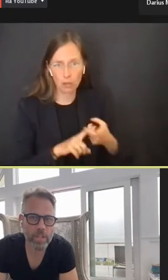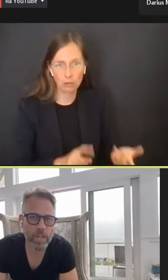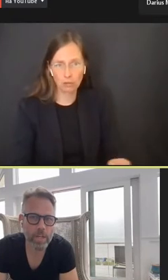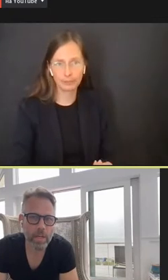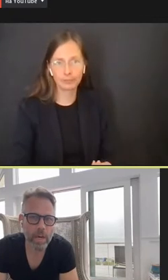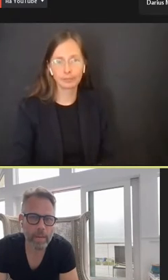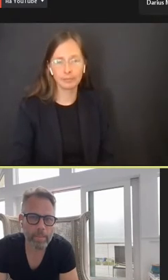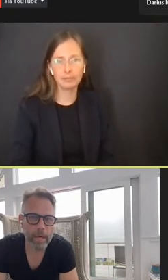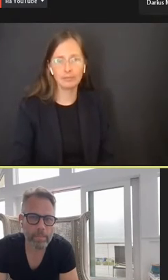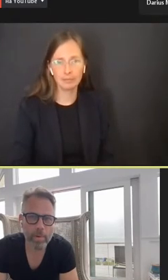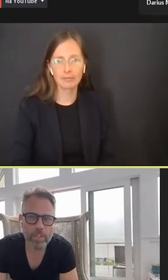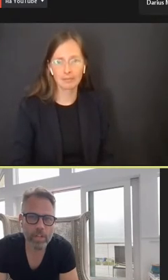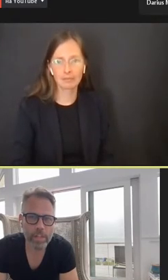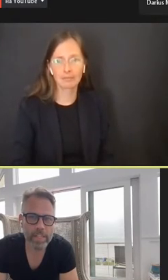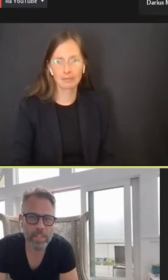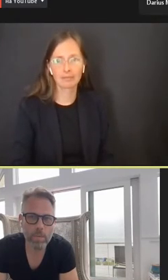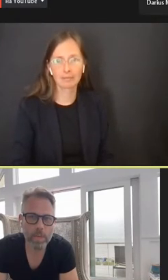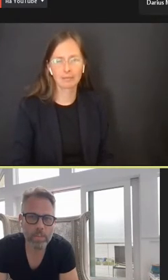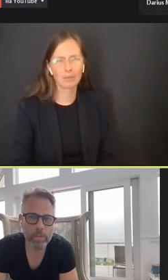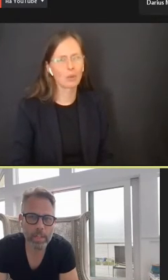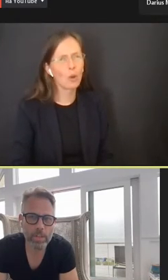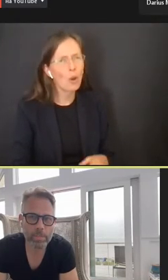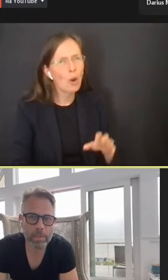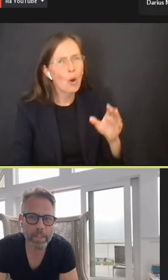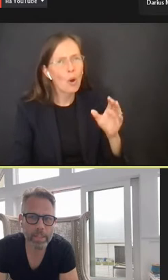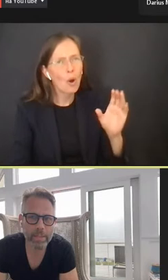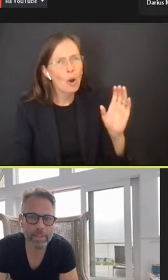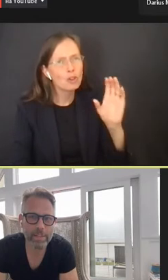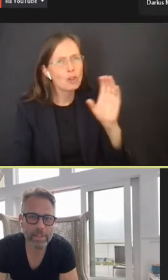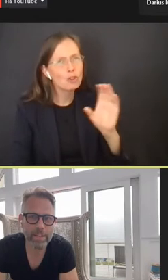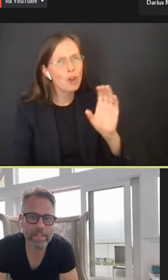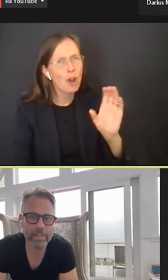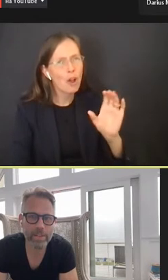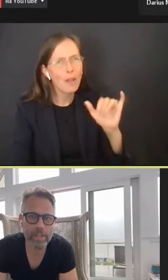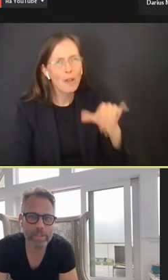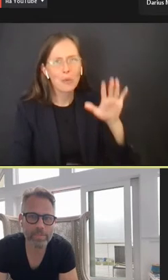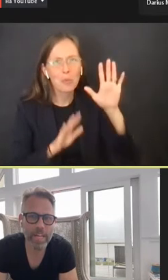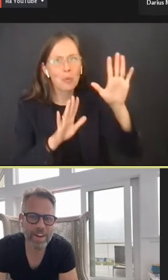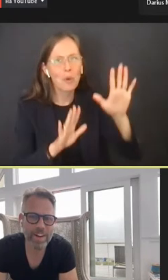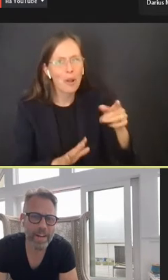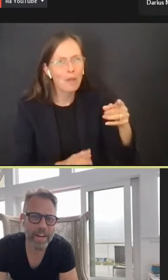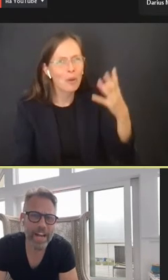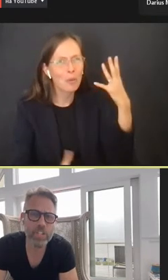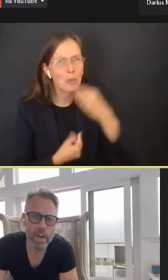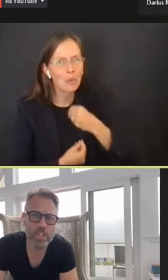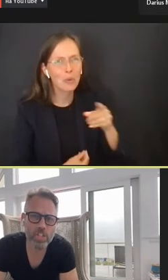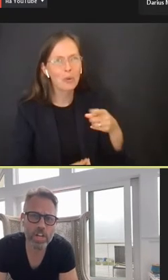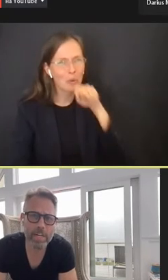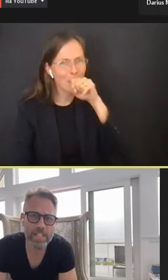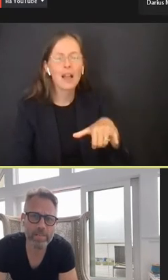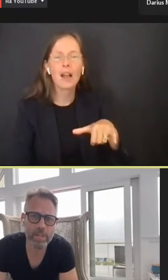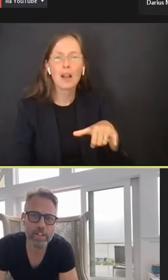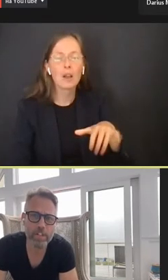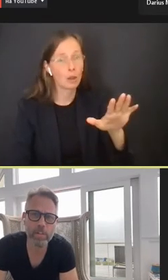And boy, Charlie, that's a wonderful backdrop right there. That is a good one. You know what? If you want to talk